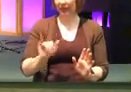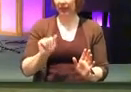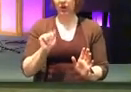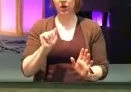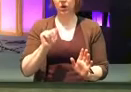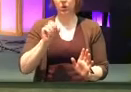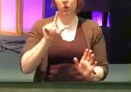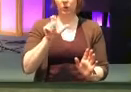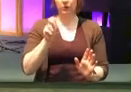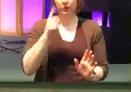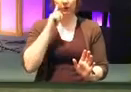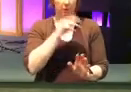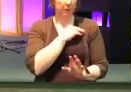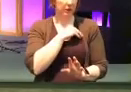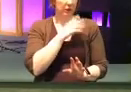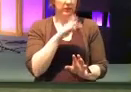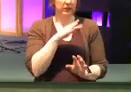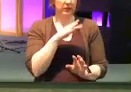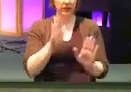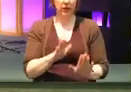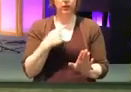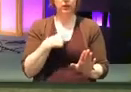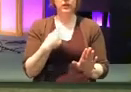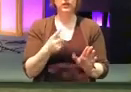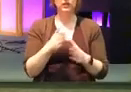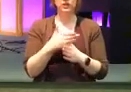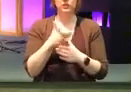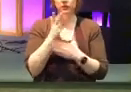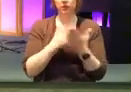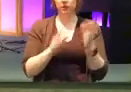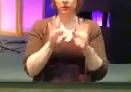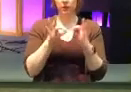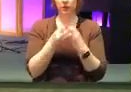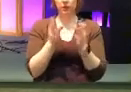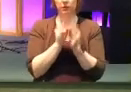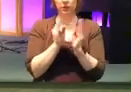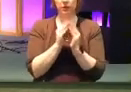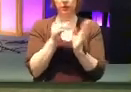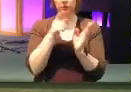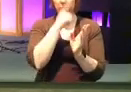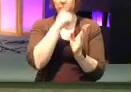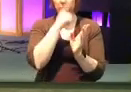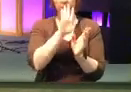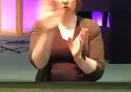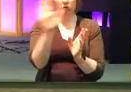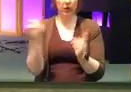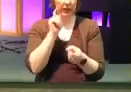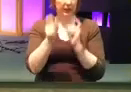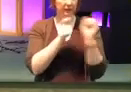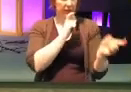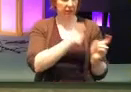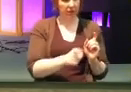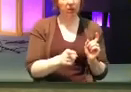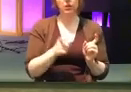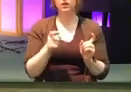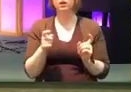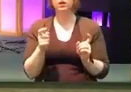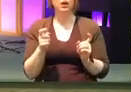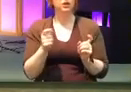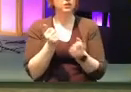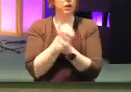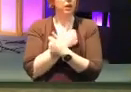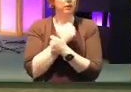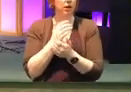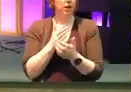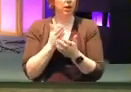Missions Sunday, and I shared a little bit in our family meeting that because of your generosity and your giving and the love